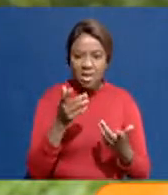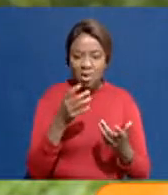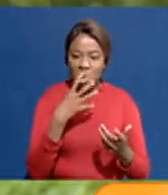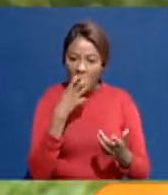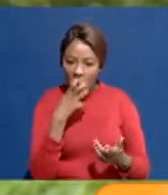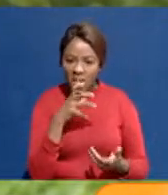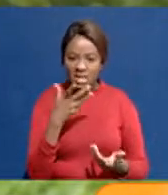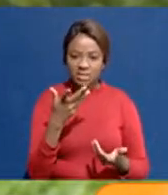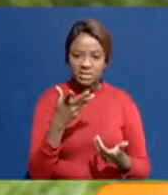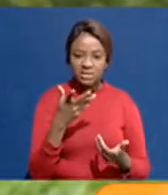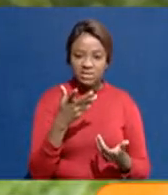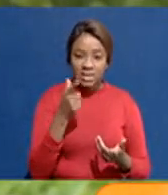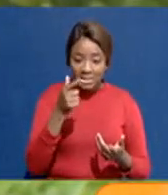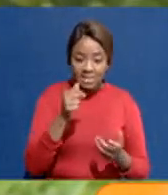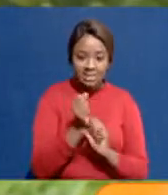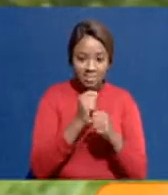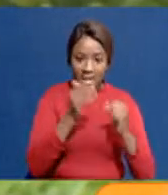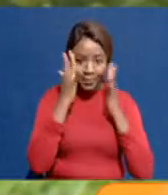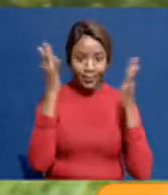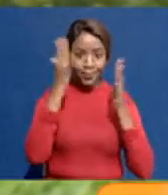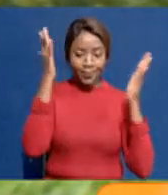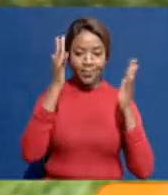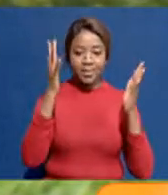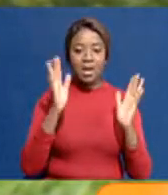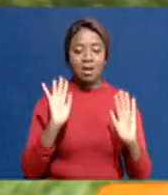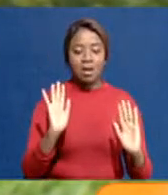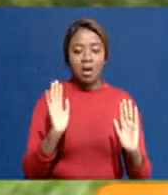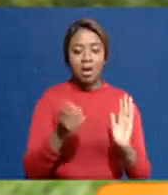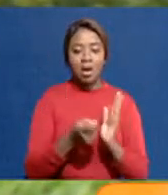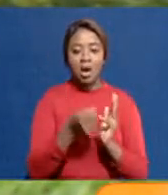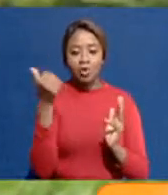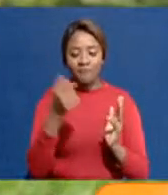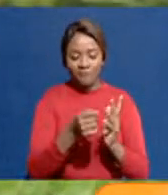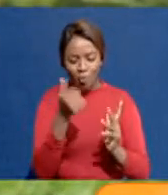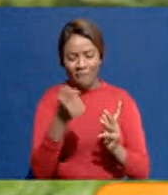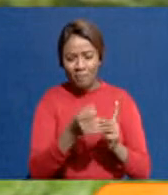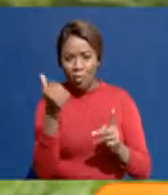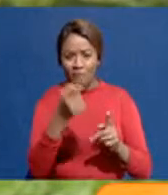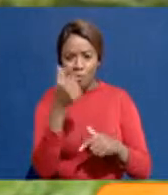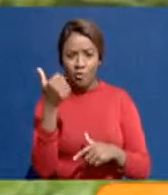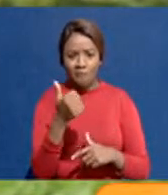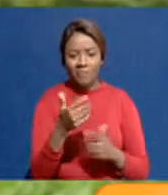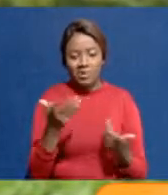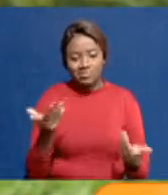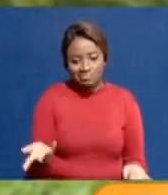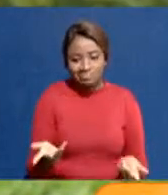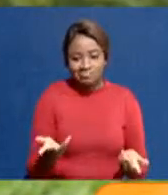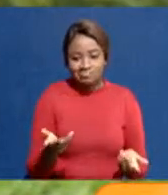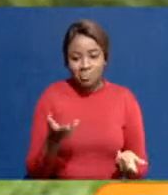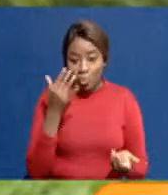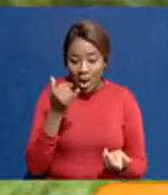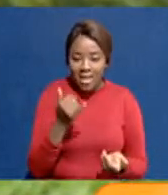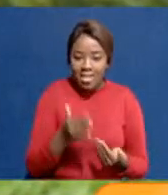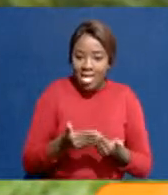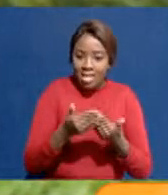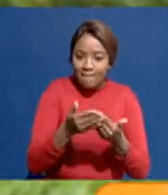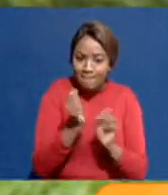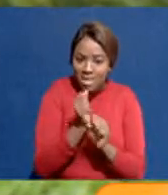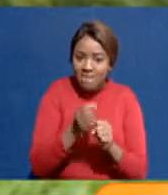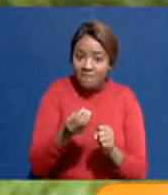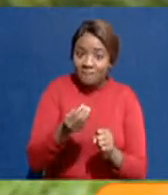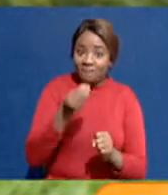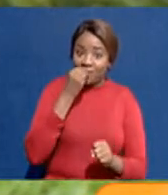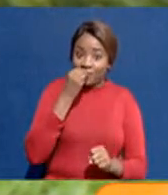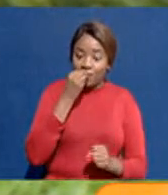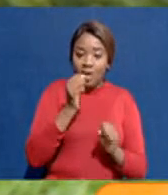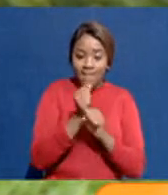are thought to cause hyperactivity. All those food which are offensive basically cause hyperactivity